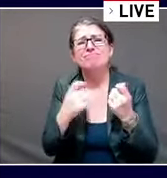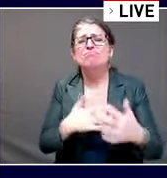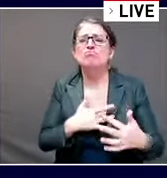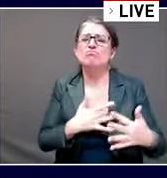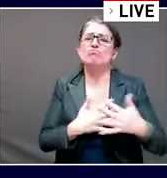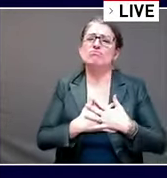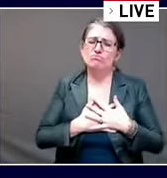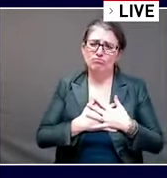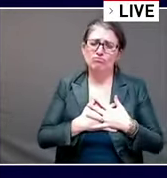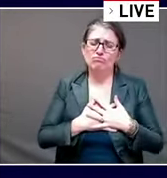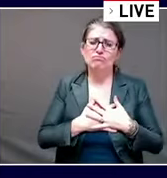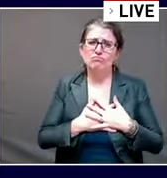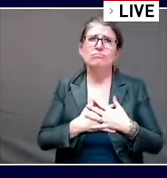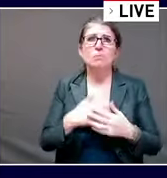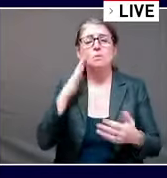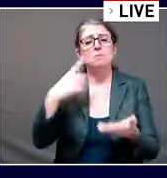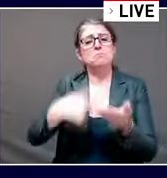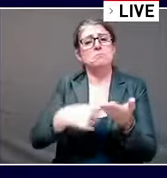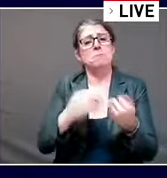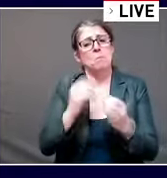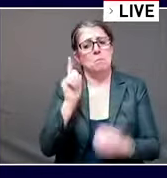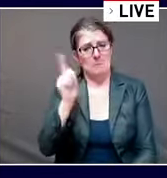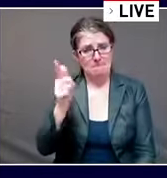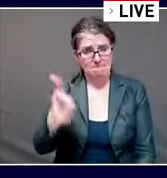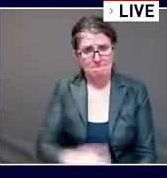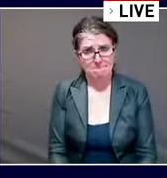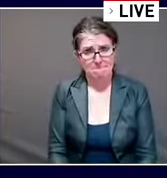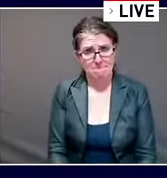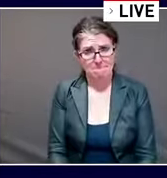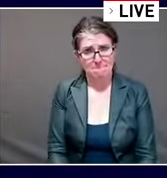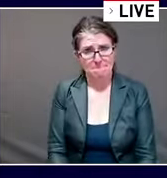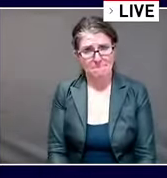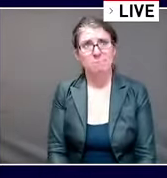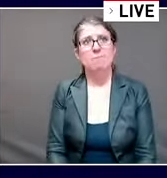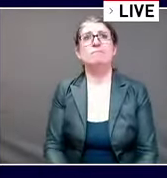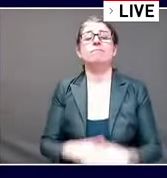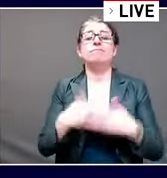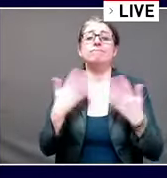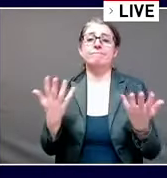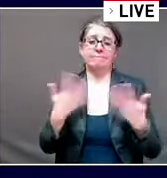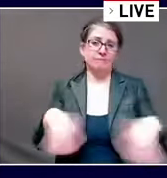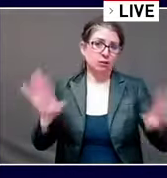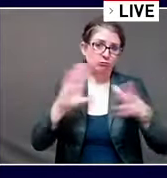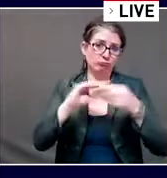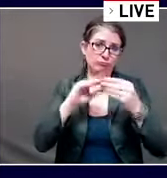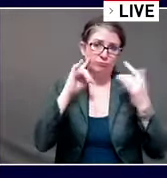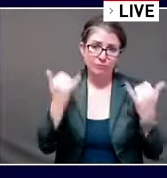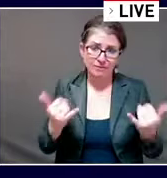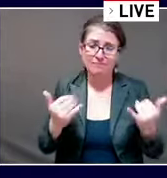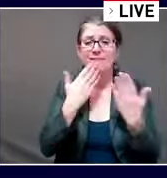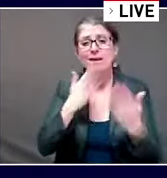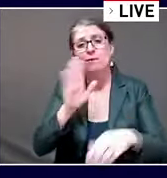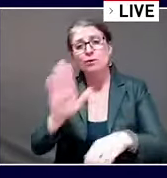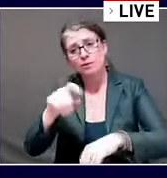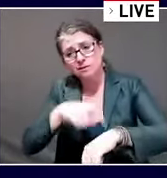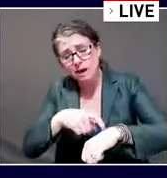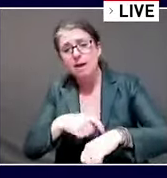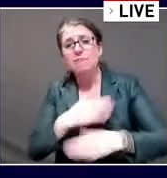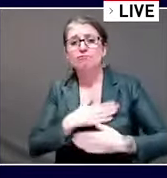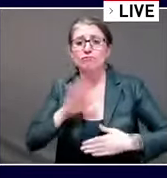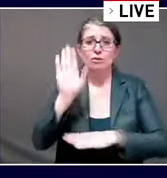Great. So with that, thank you all for taking a little bit of time out of your afternoon to hear where we